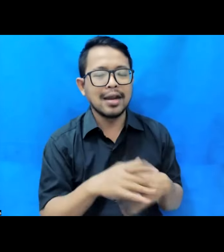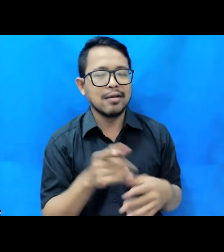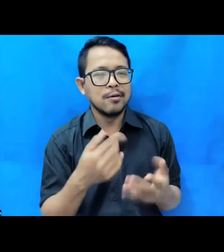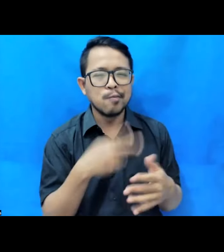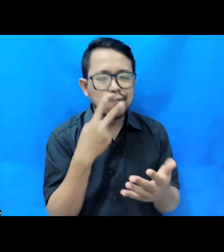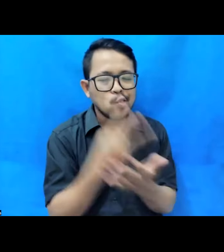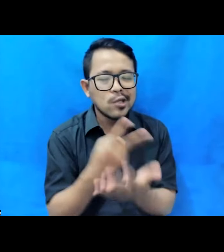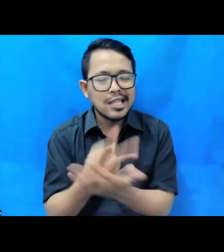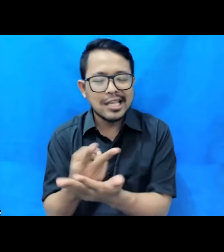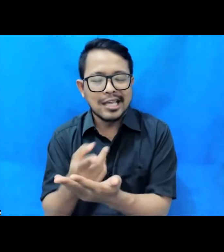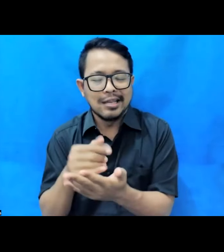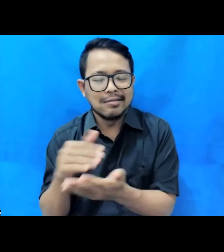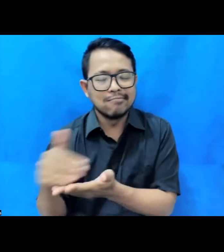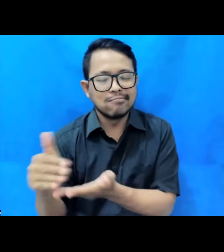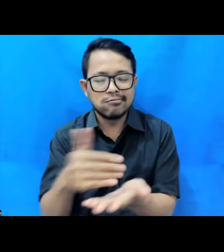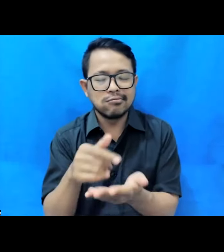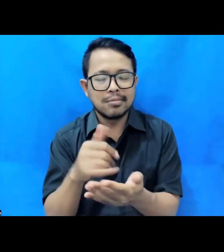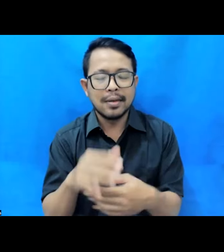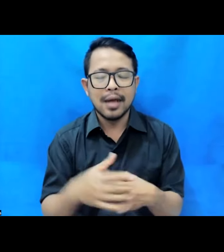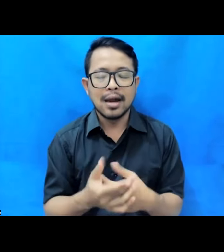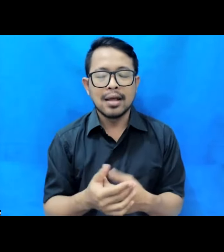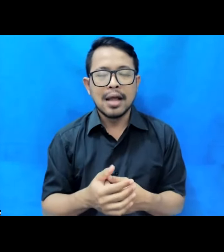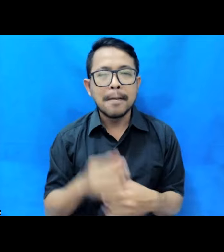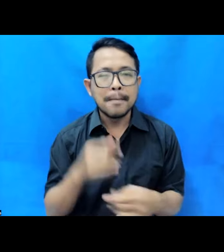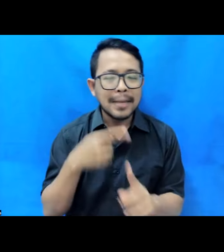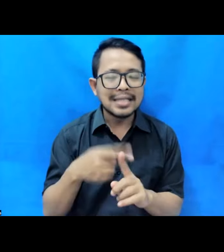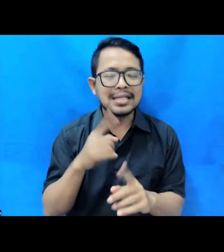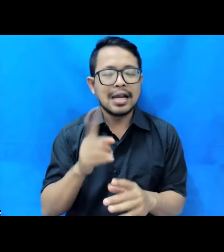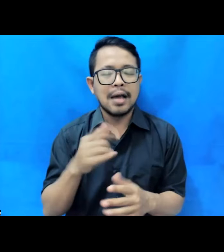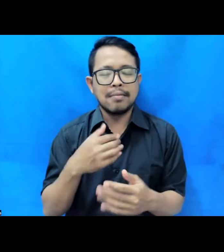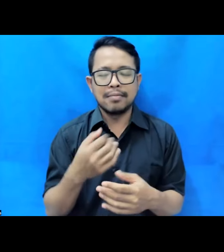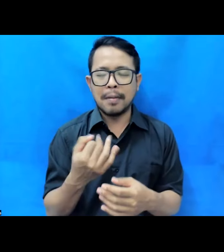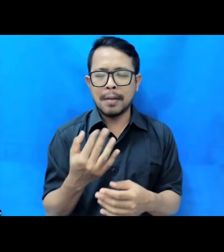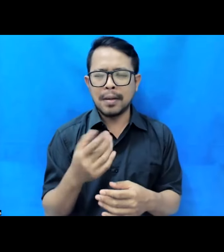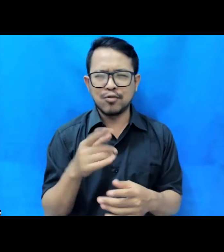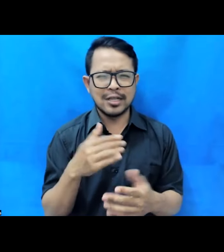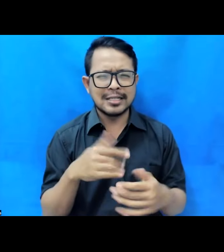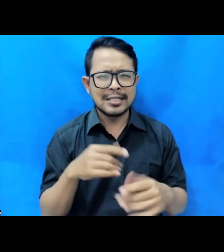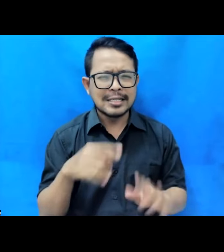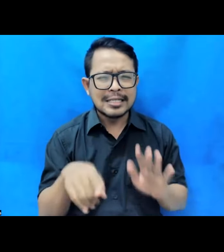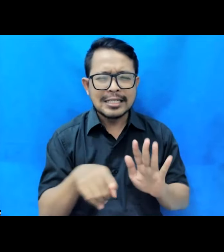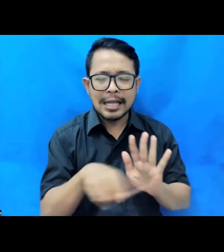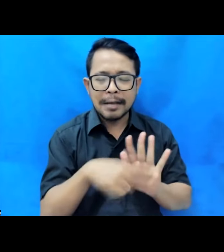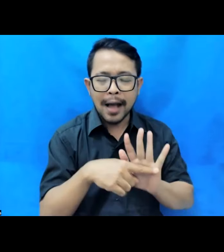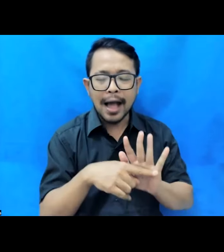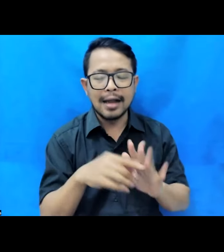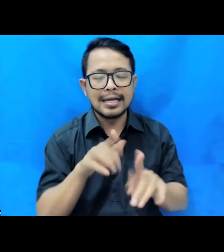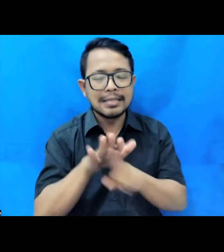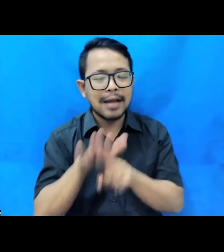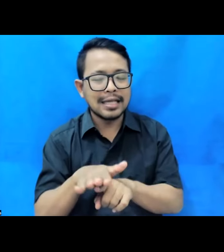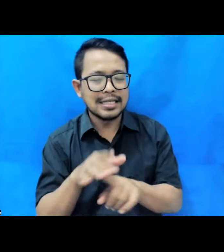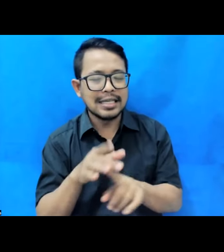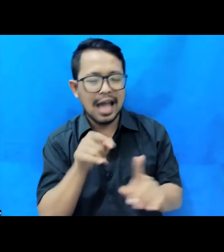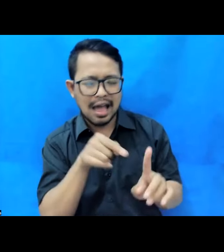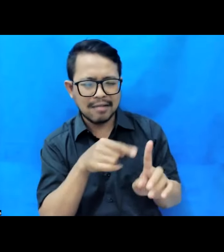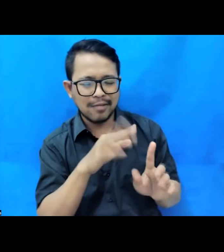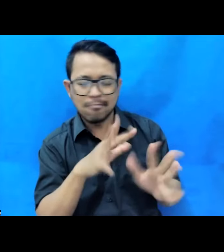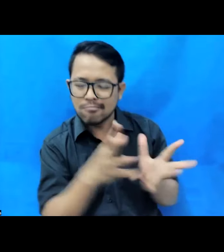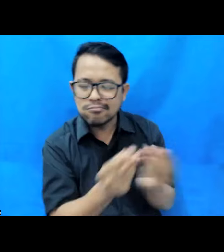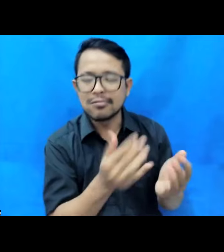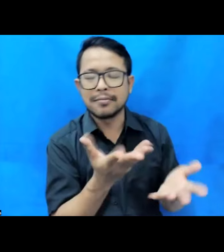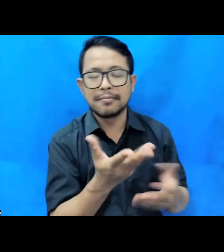and discrimination. Most importantly, though, we work with people with disabilities to